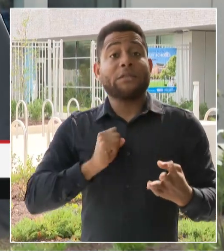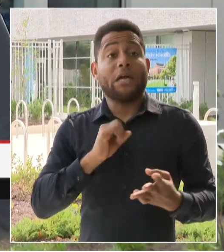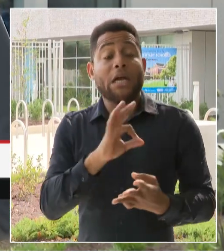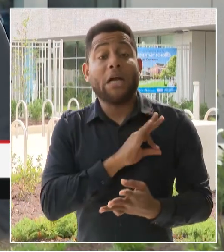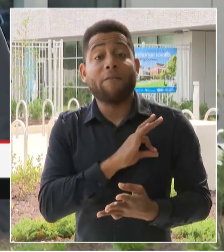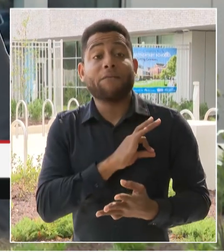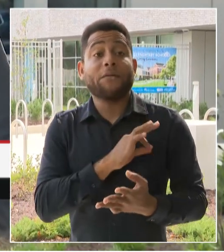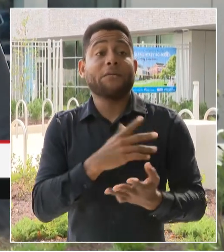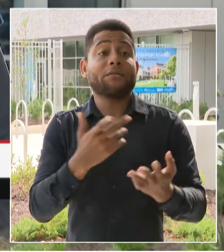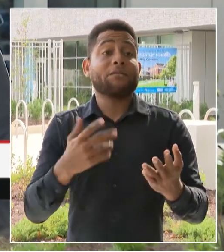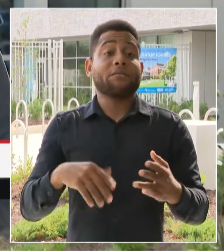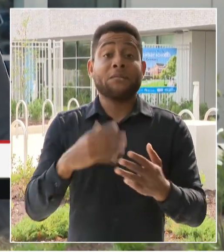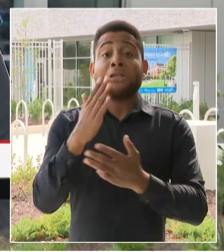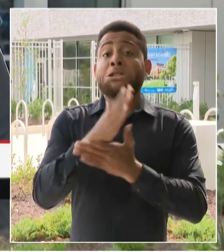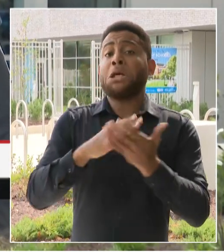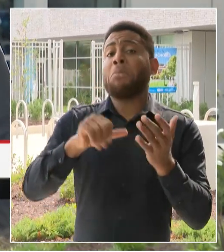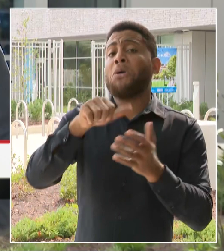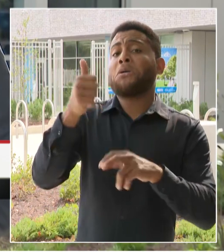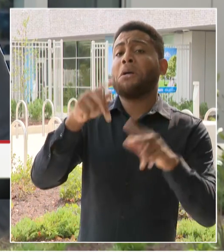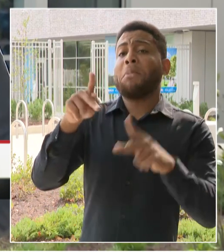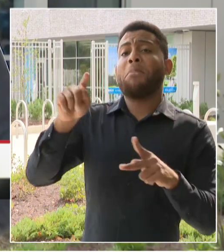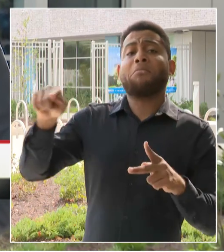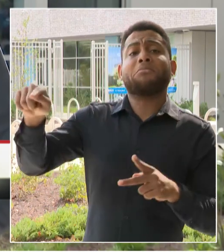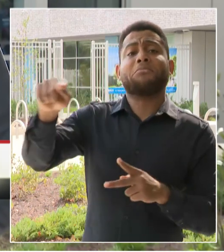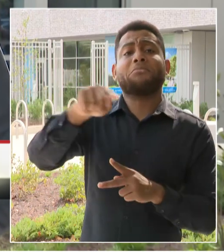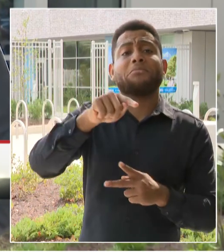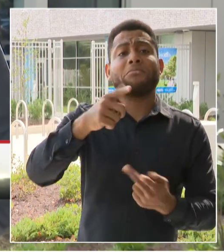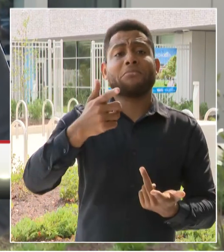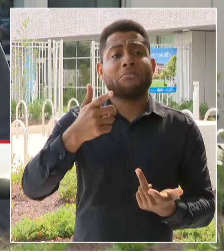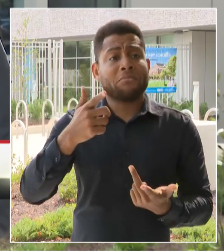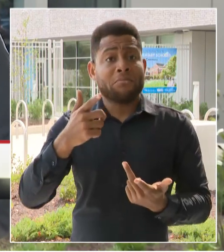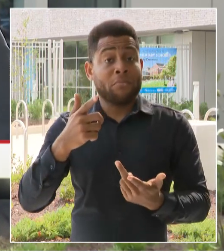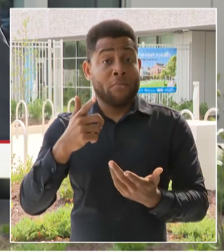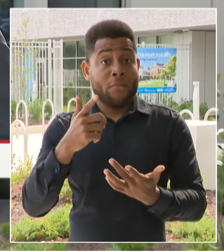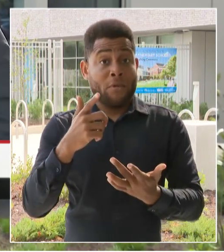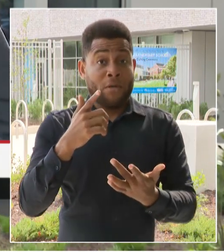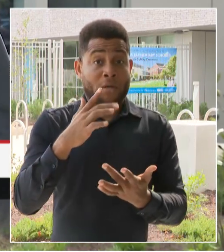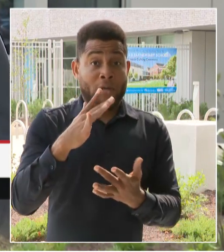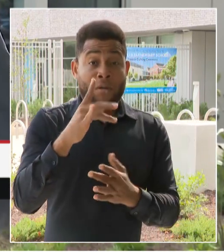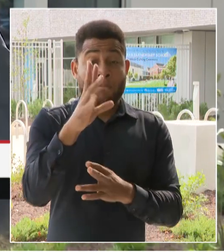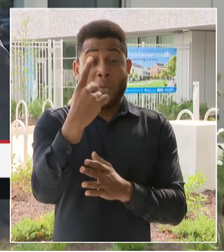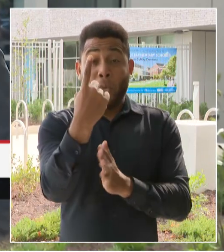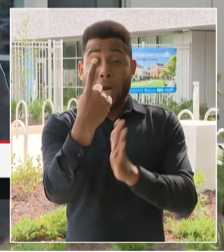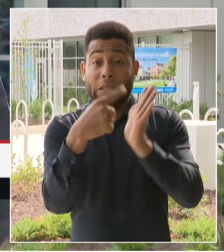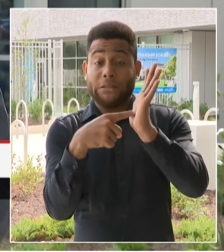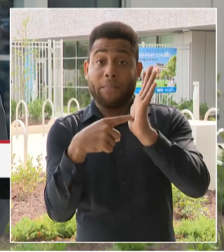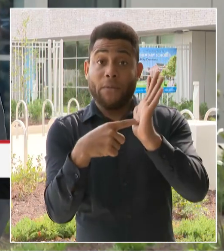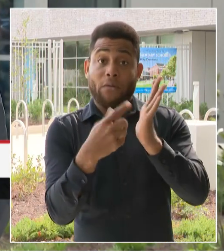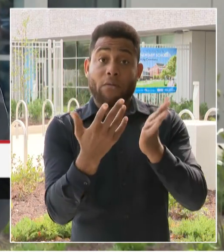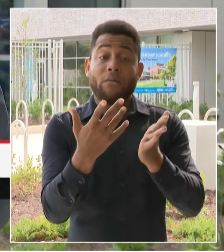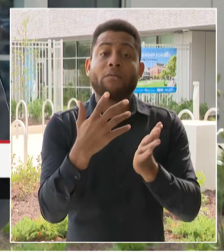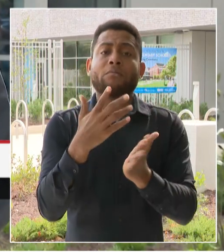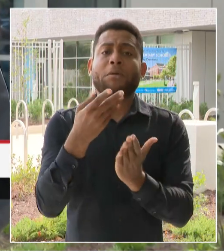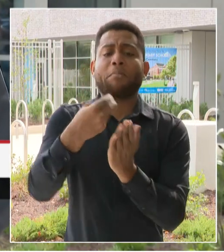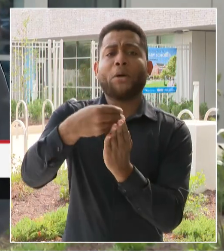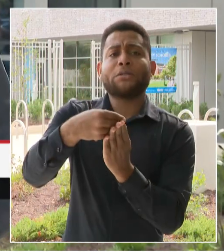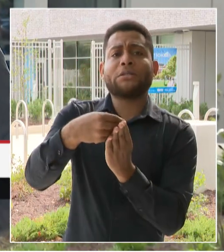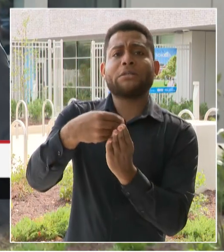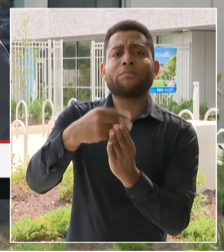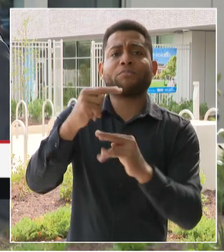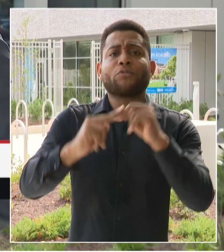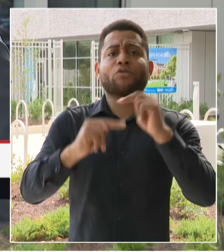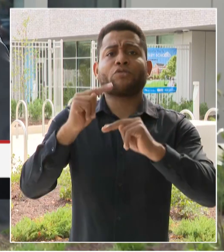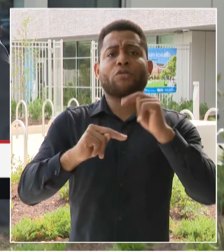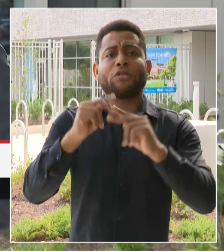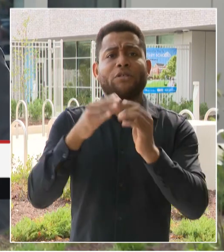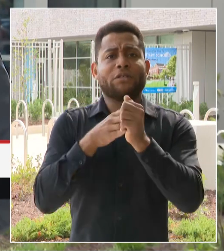and I want you to be acknowledged. First and foremost, I want to thank our project management and our capital construction leadership team. If you can wave your hand,